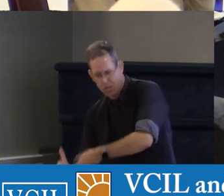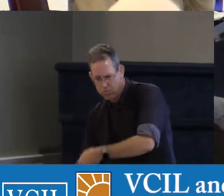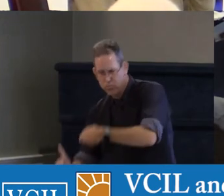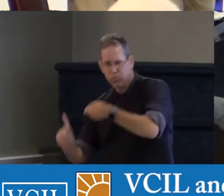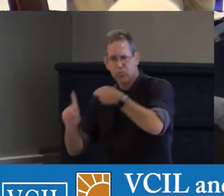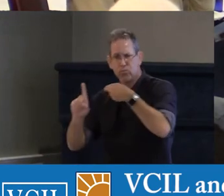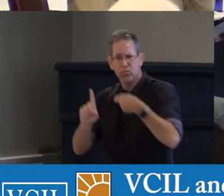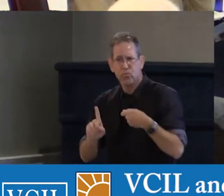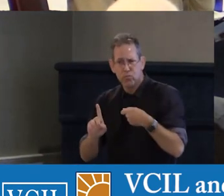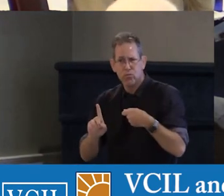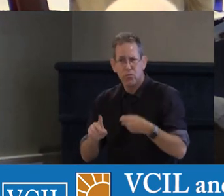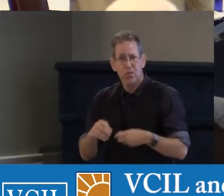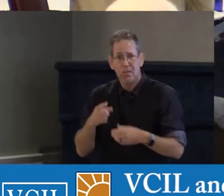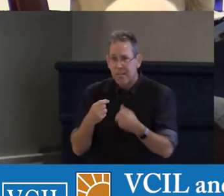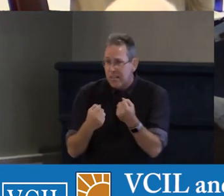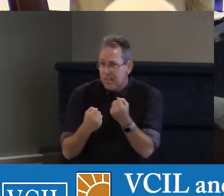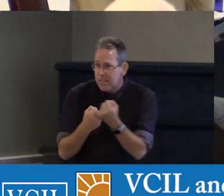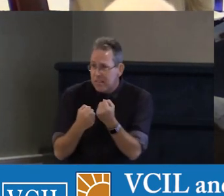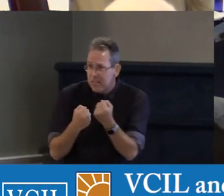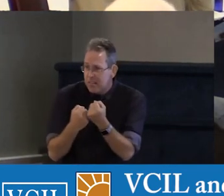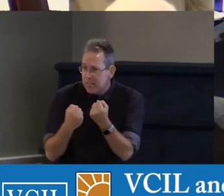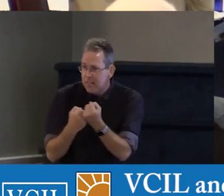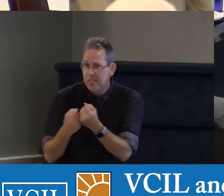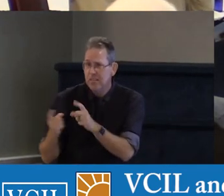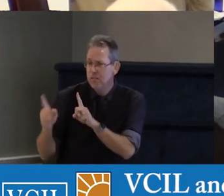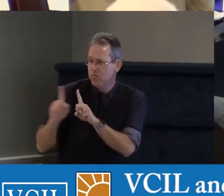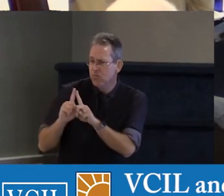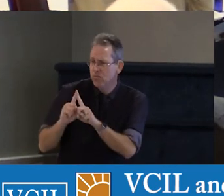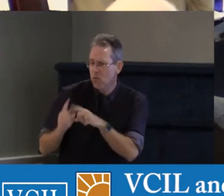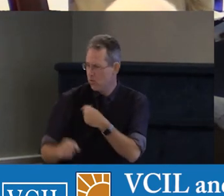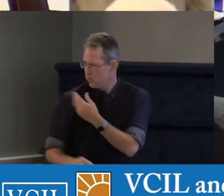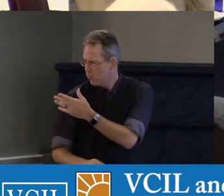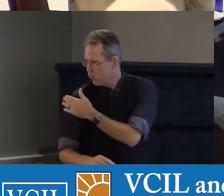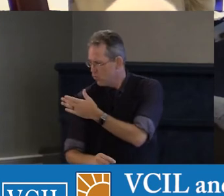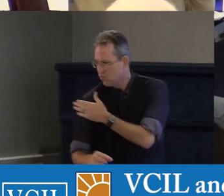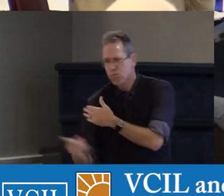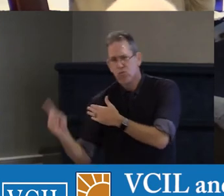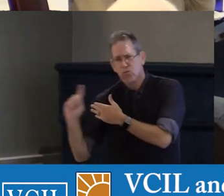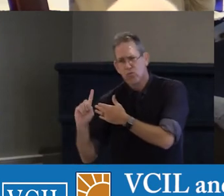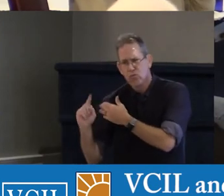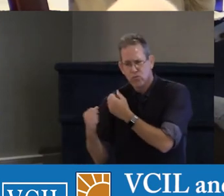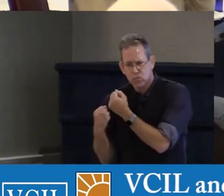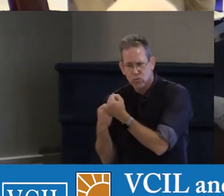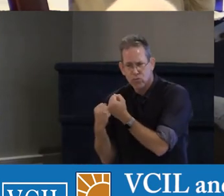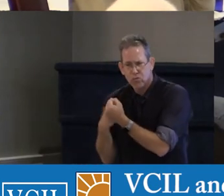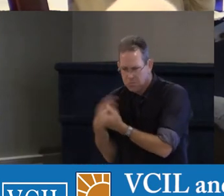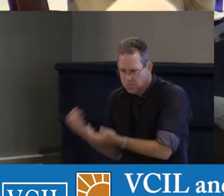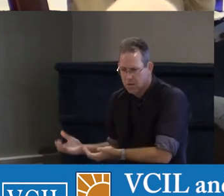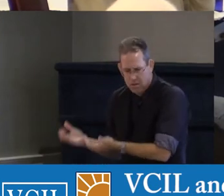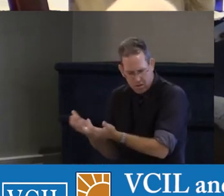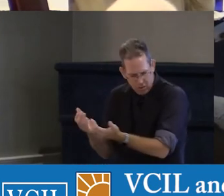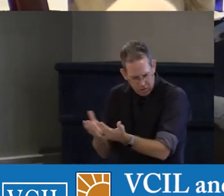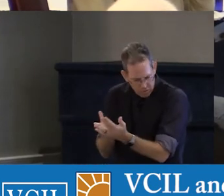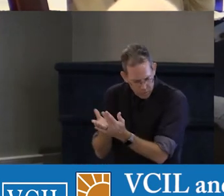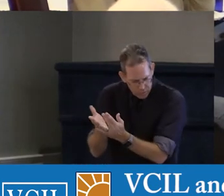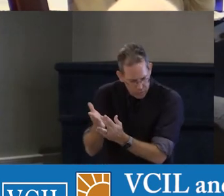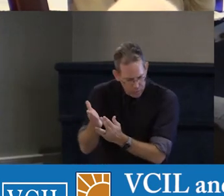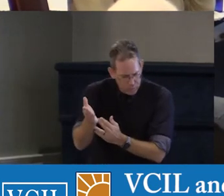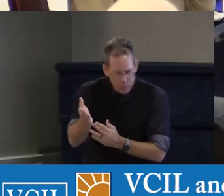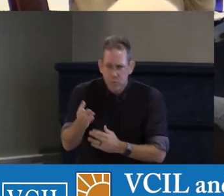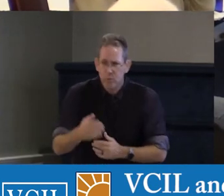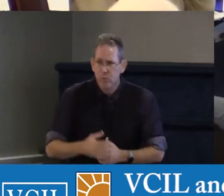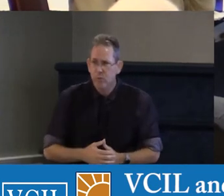at the bottom, I'll reach out for you. If you need someone to lean on, baby, I can